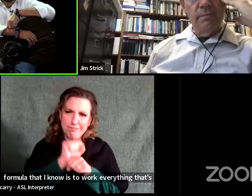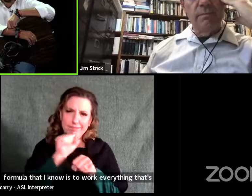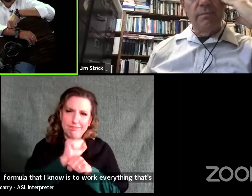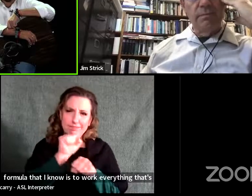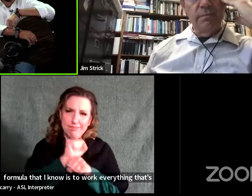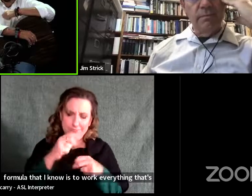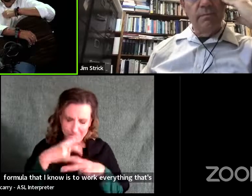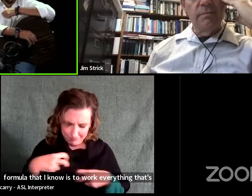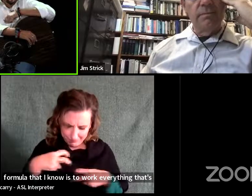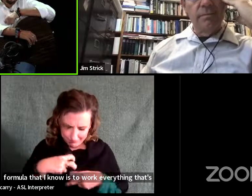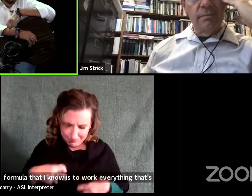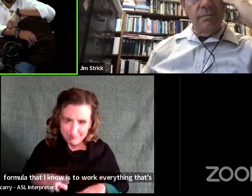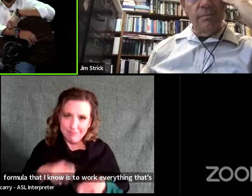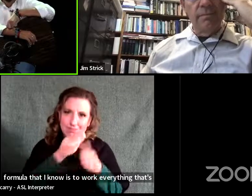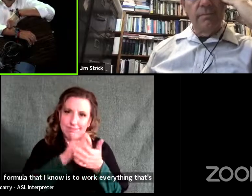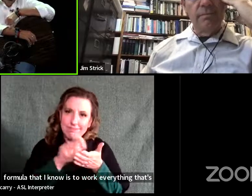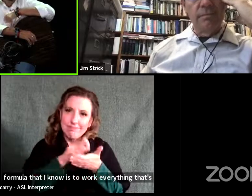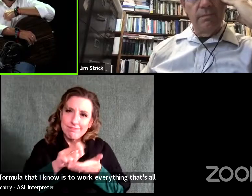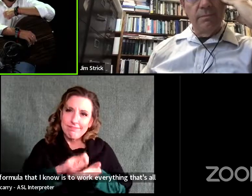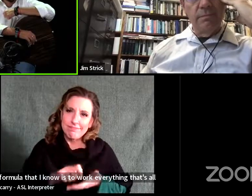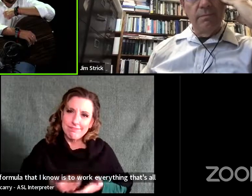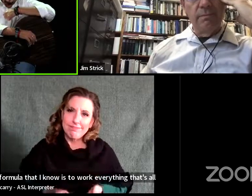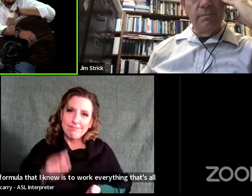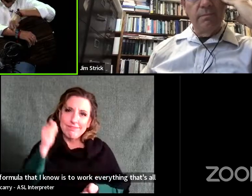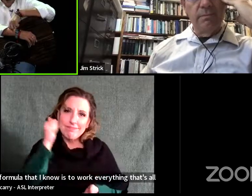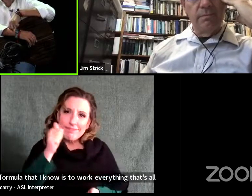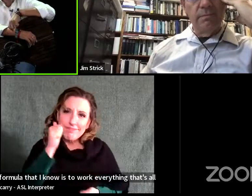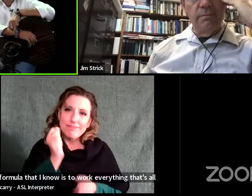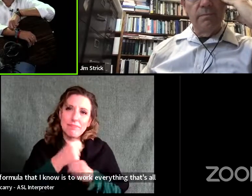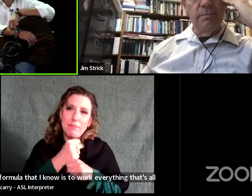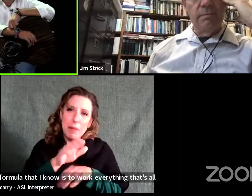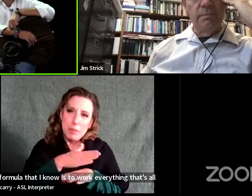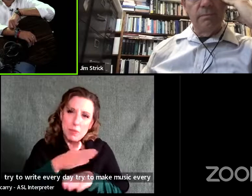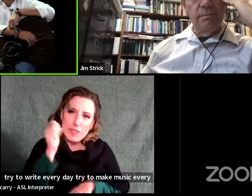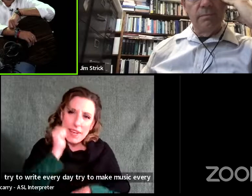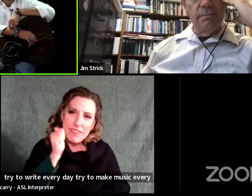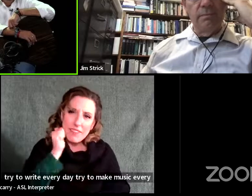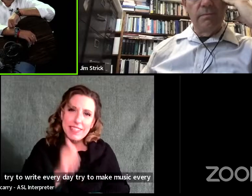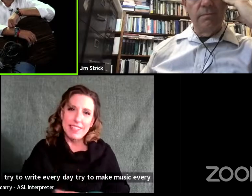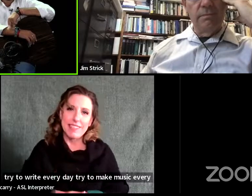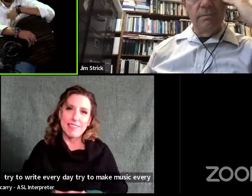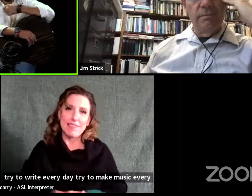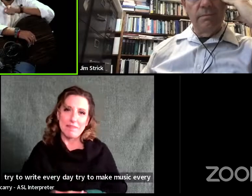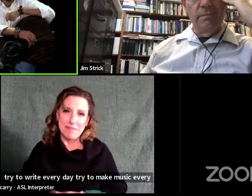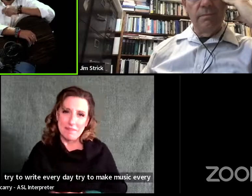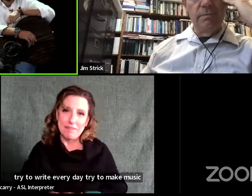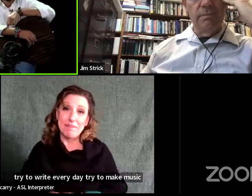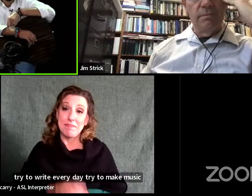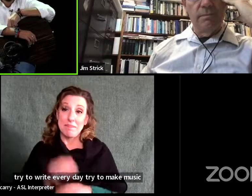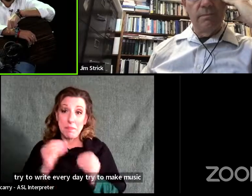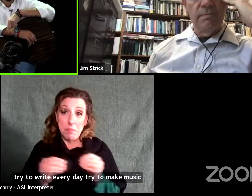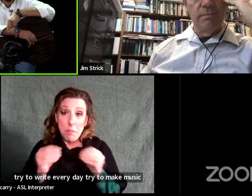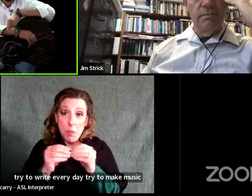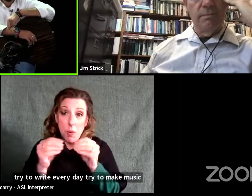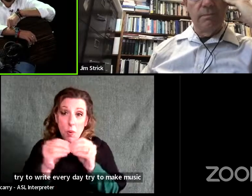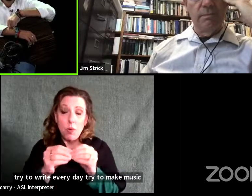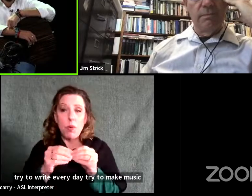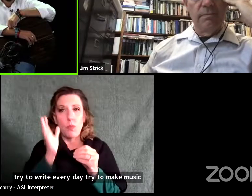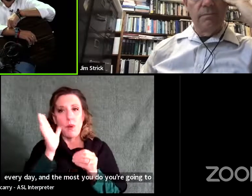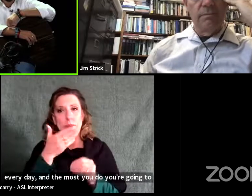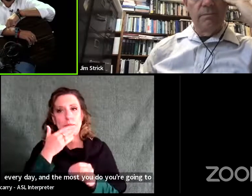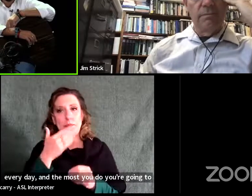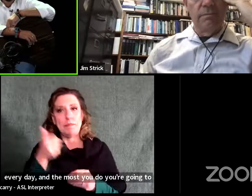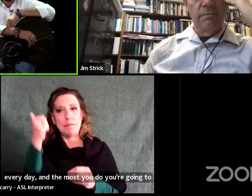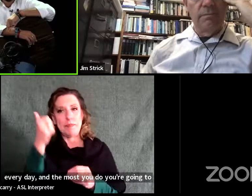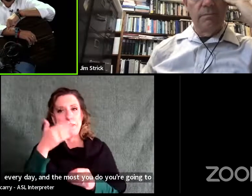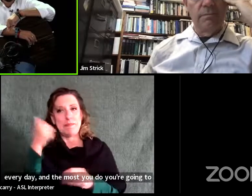all. Try to write every day, try to make music every day. And the most you do, you're gonna have